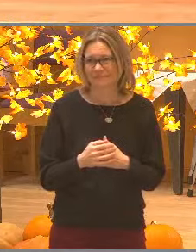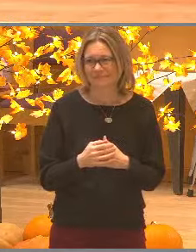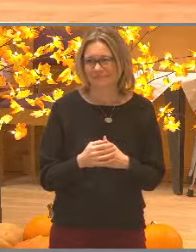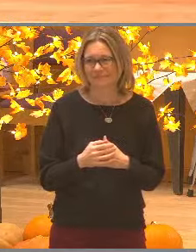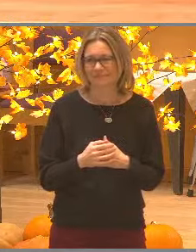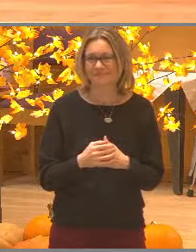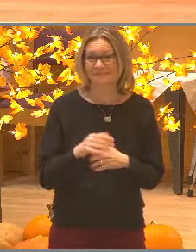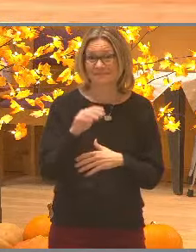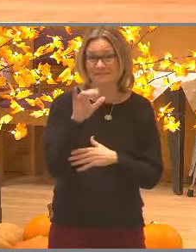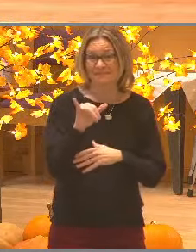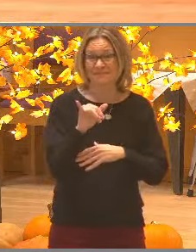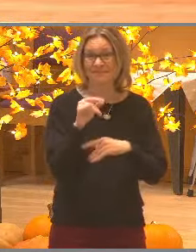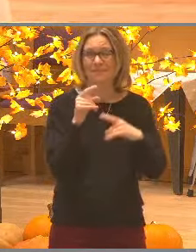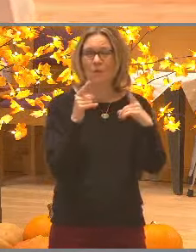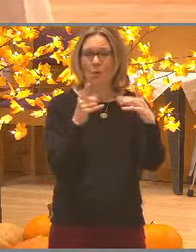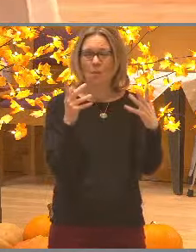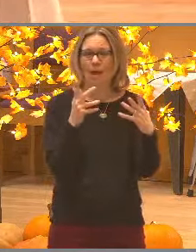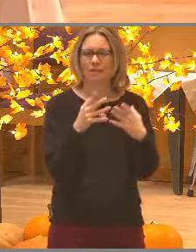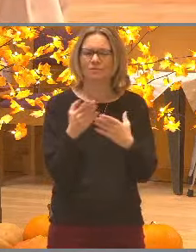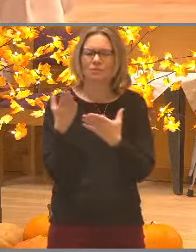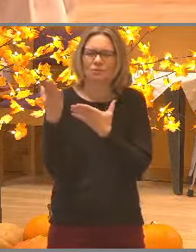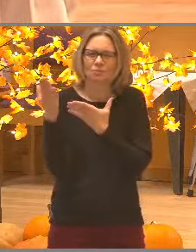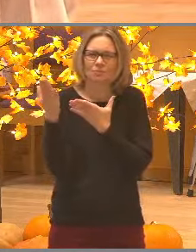to bring much fruit.